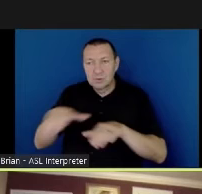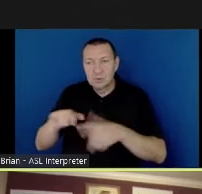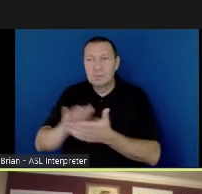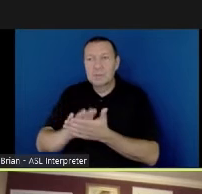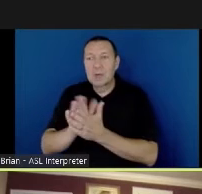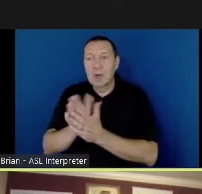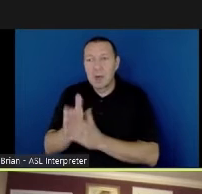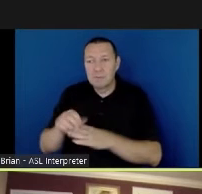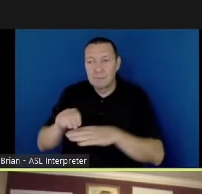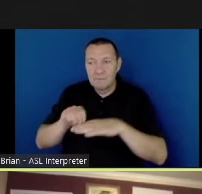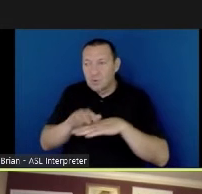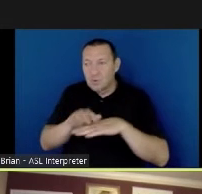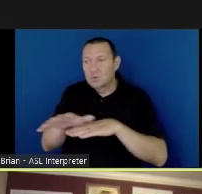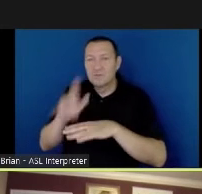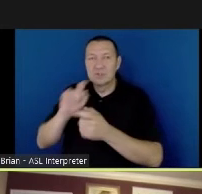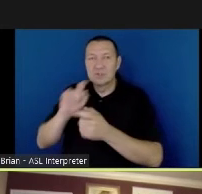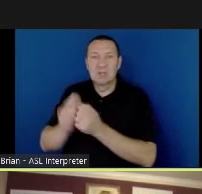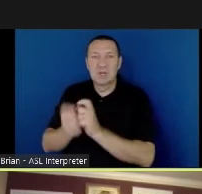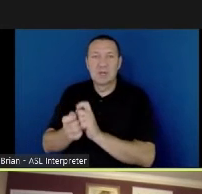their communities.